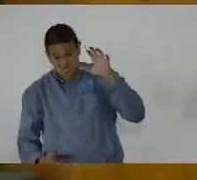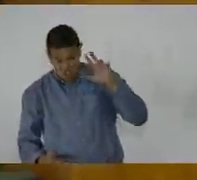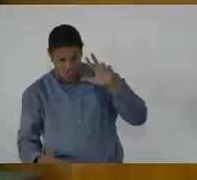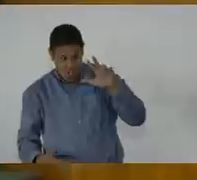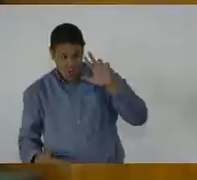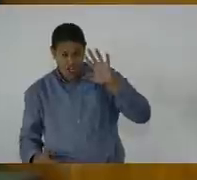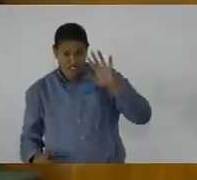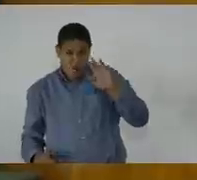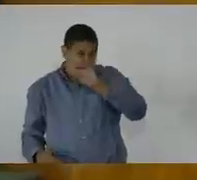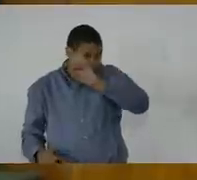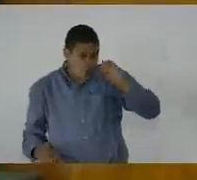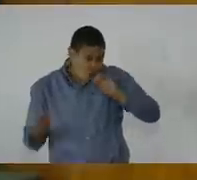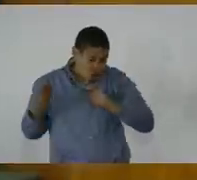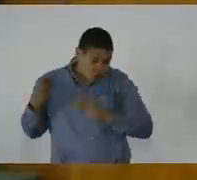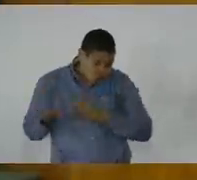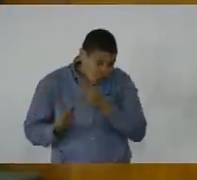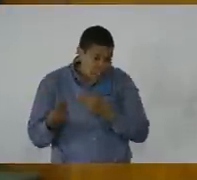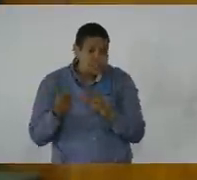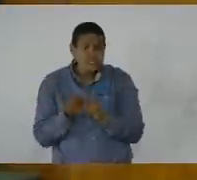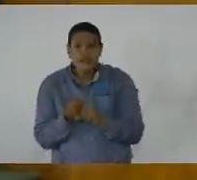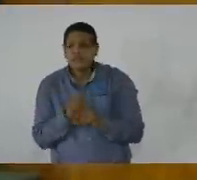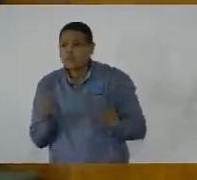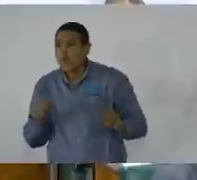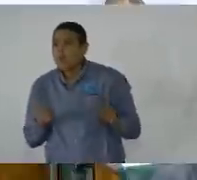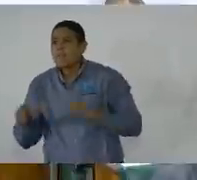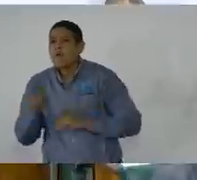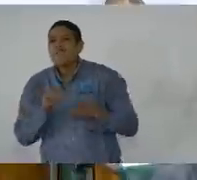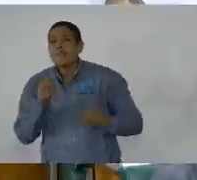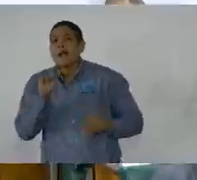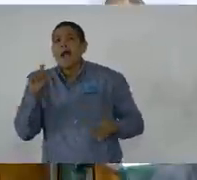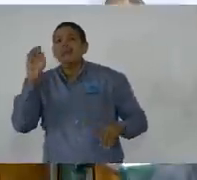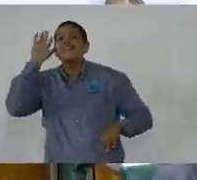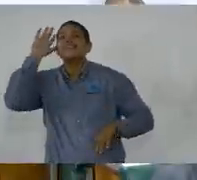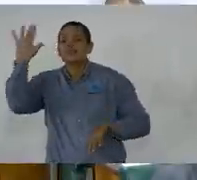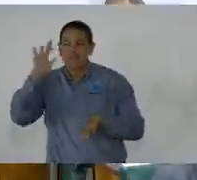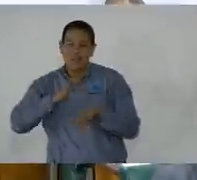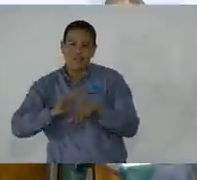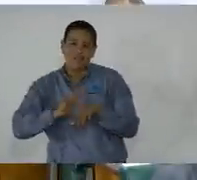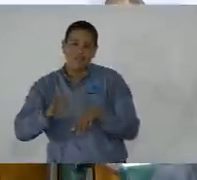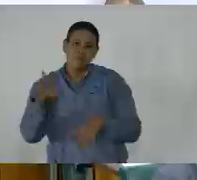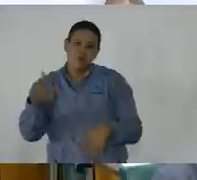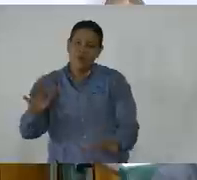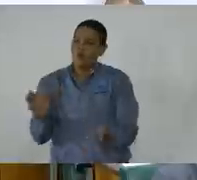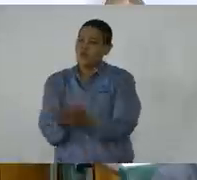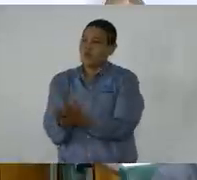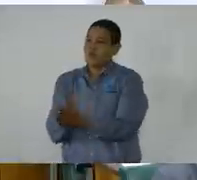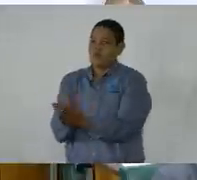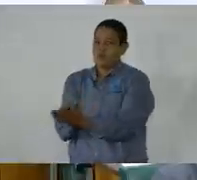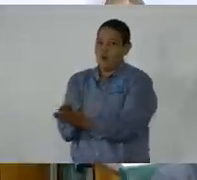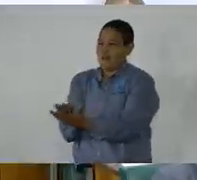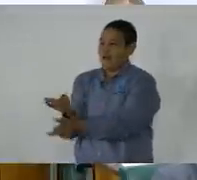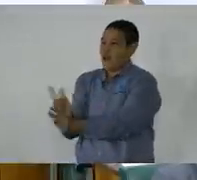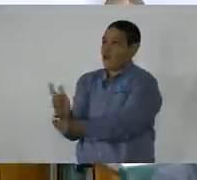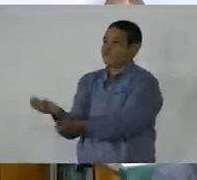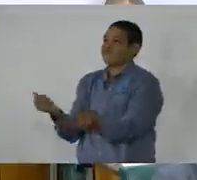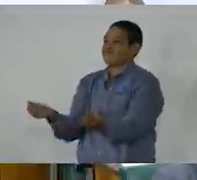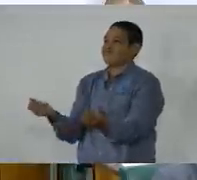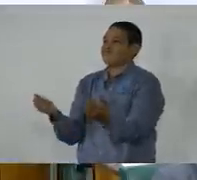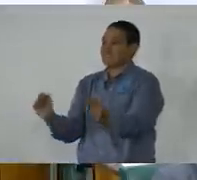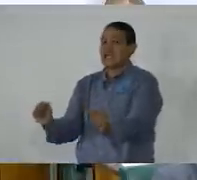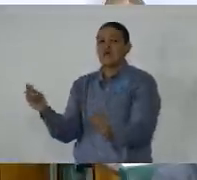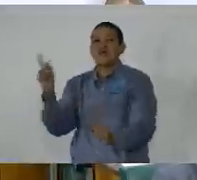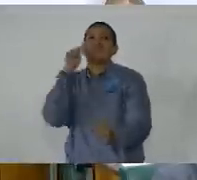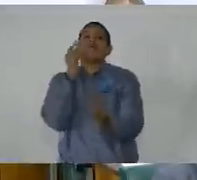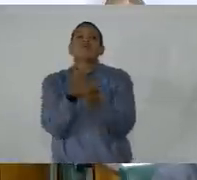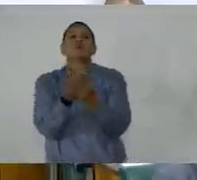21,534 non-traditional movable assets will become available to facilitate loans using these properties for the fiscal